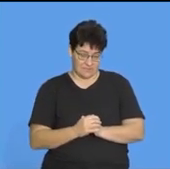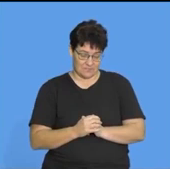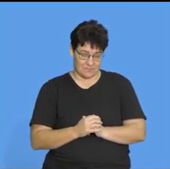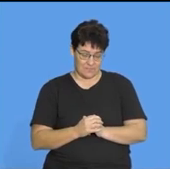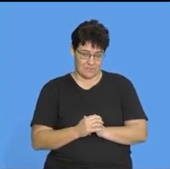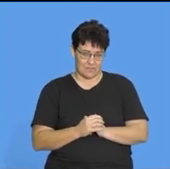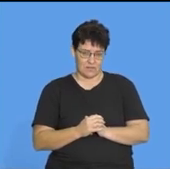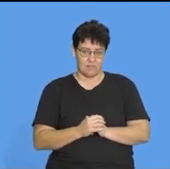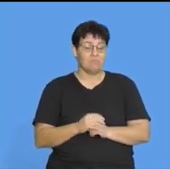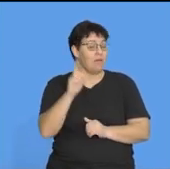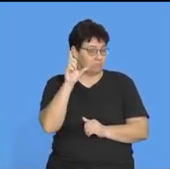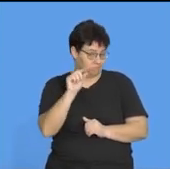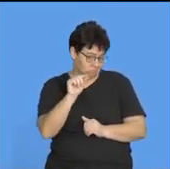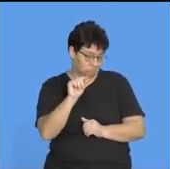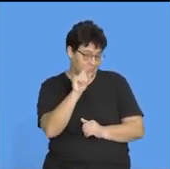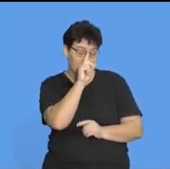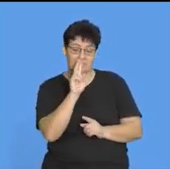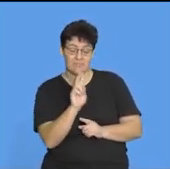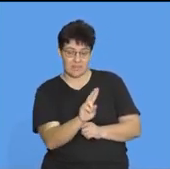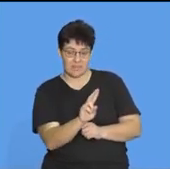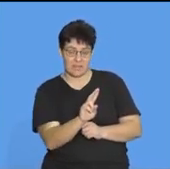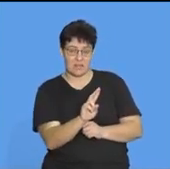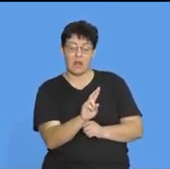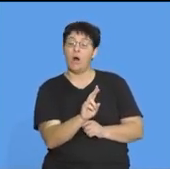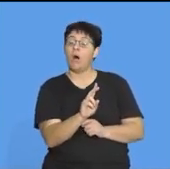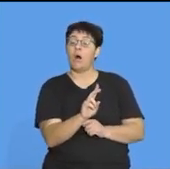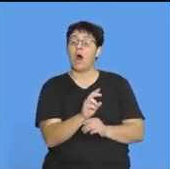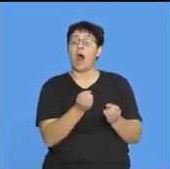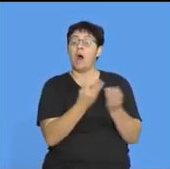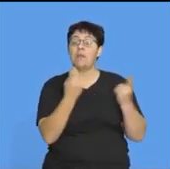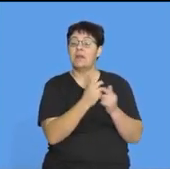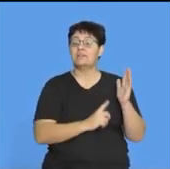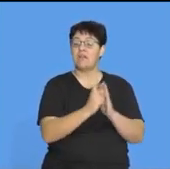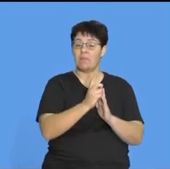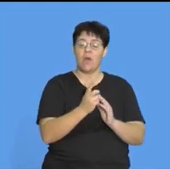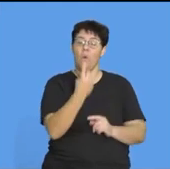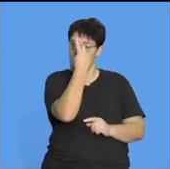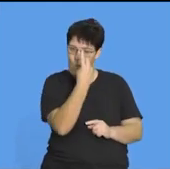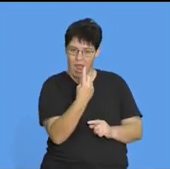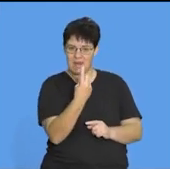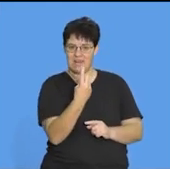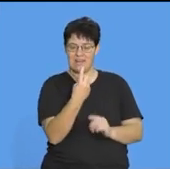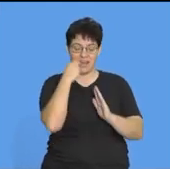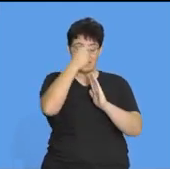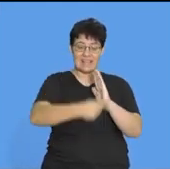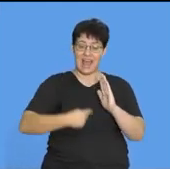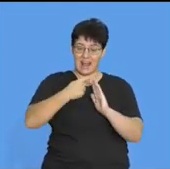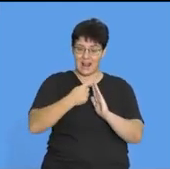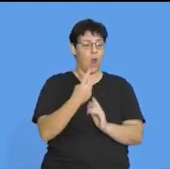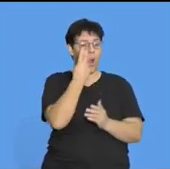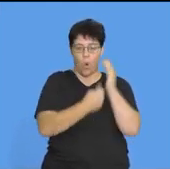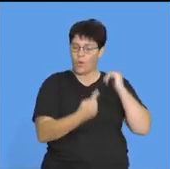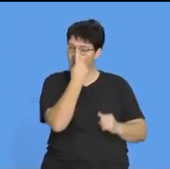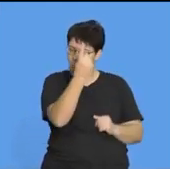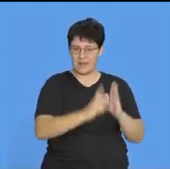What is interesting to note is that only one of these follicles develop to full maturity in every cycle. So in